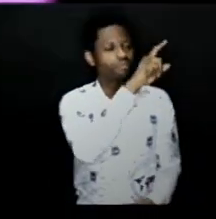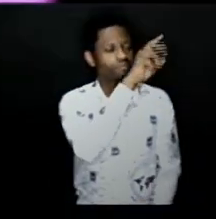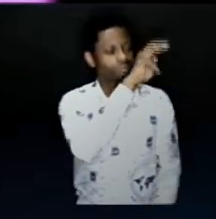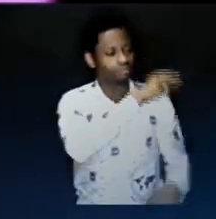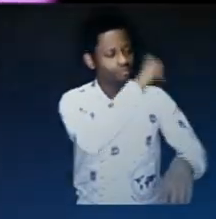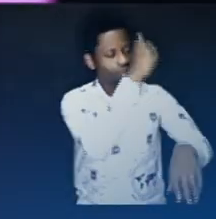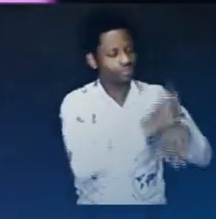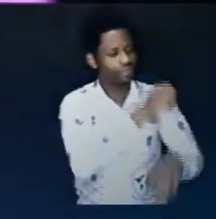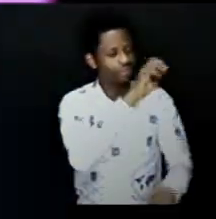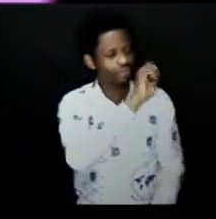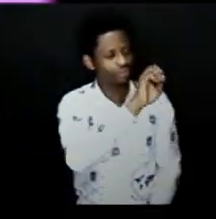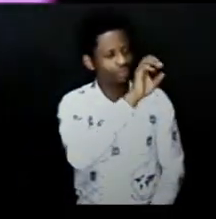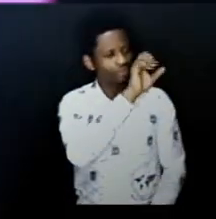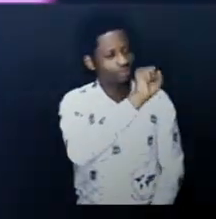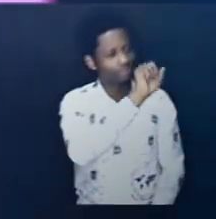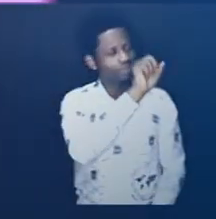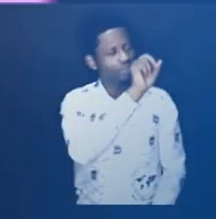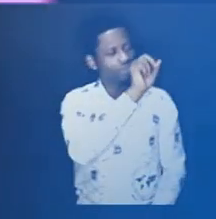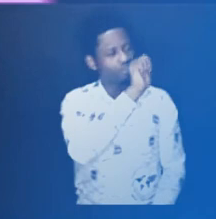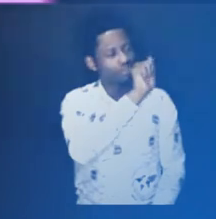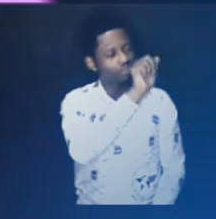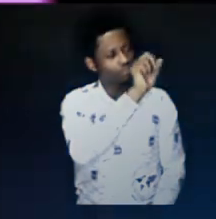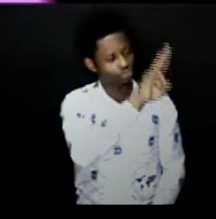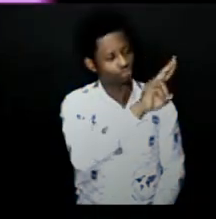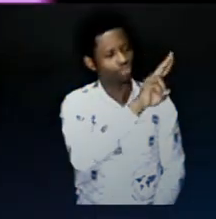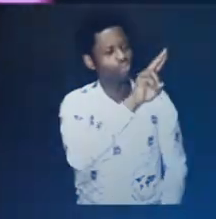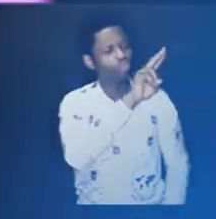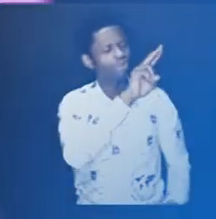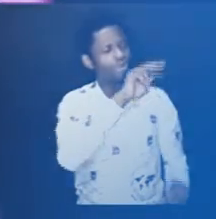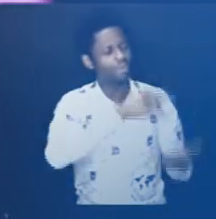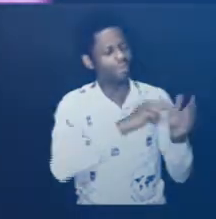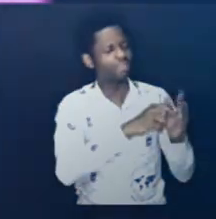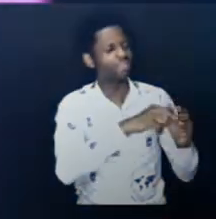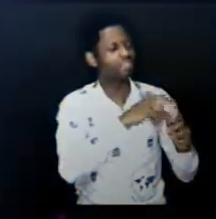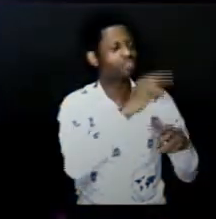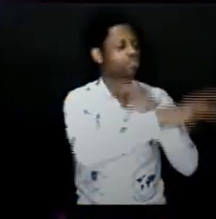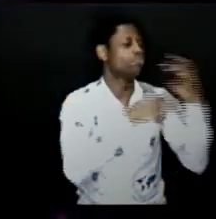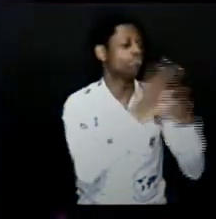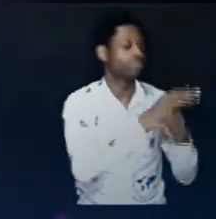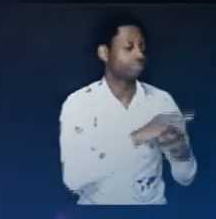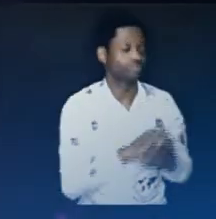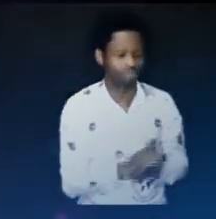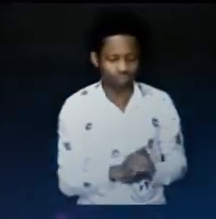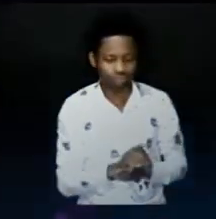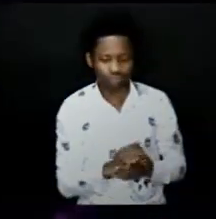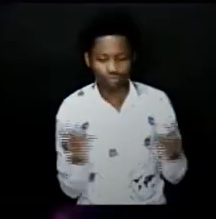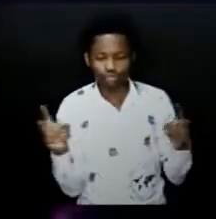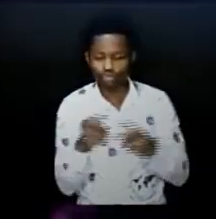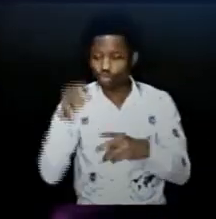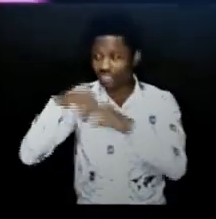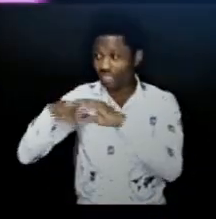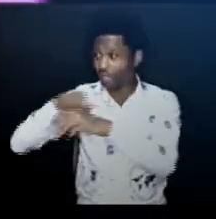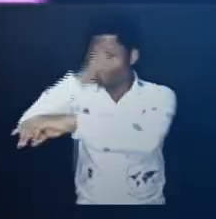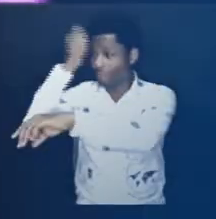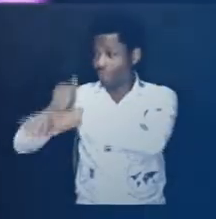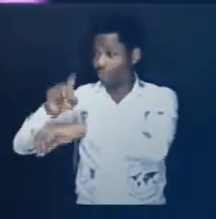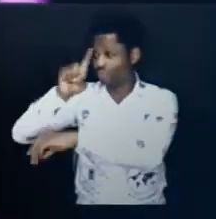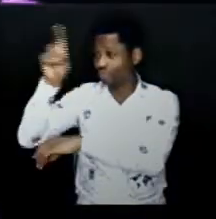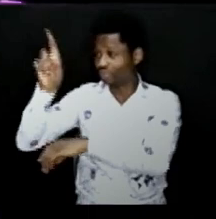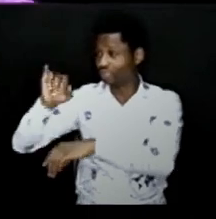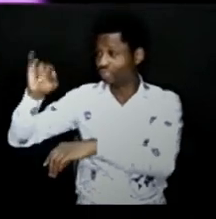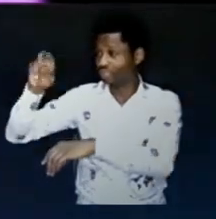na ye ka onyankopon tumi anabe wo awo onyame apa. So in Mount Zion there will be deliverers. Nti